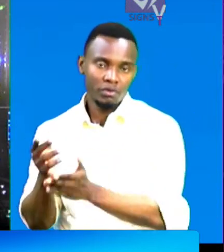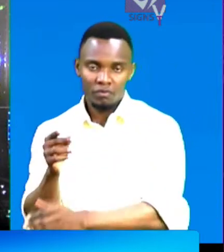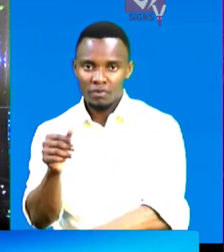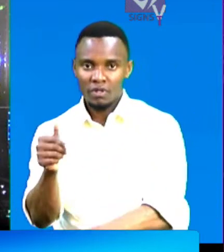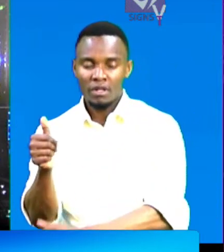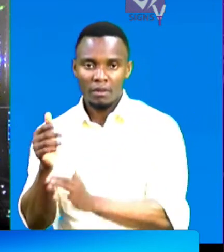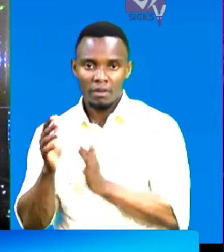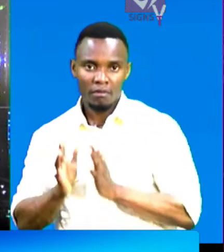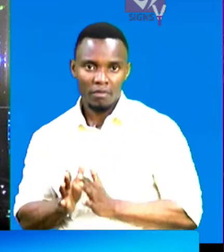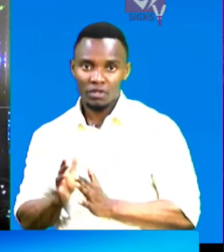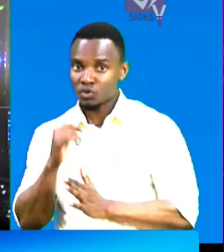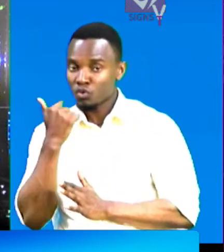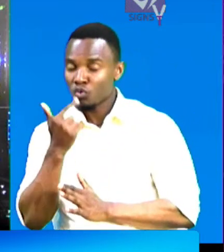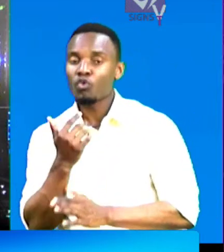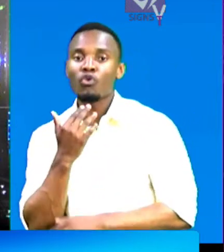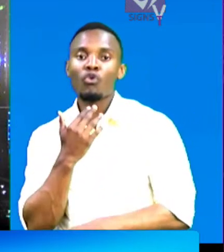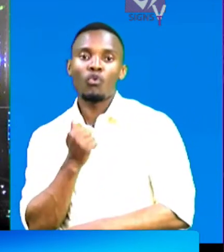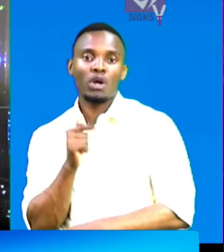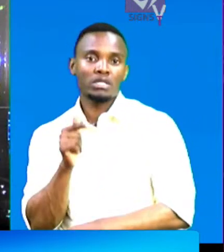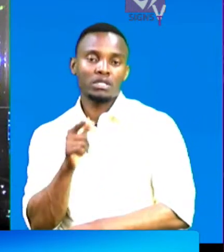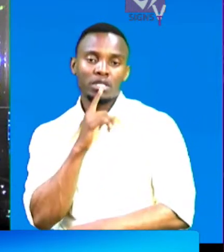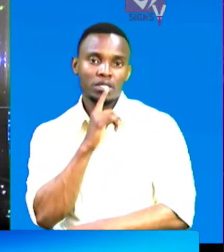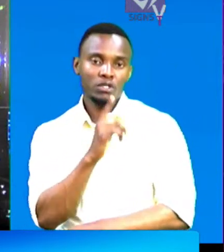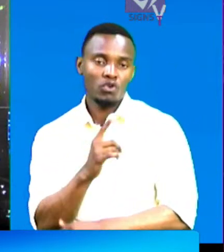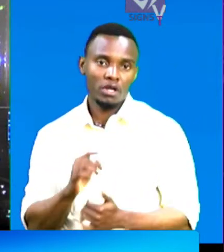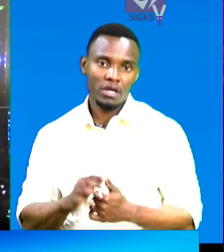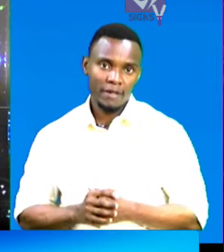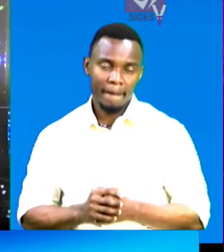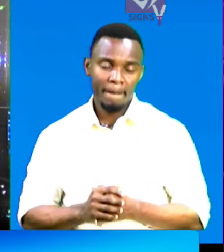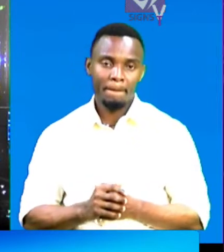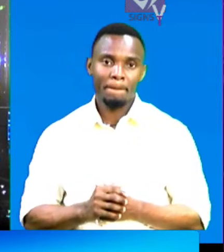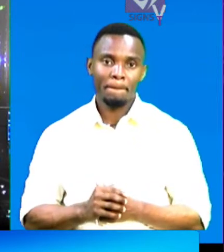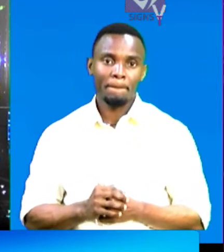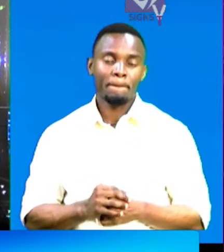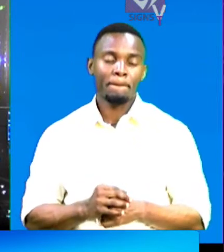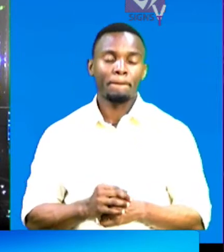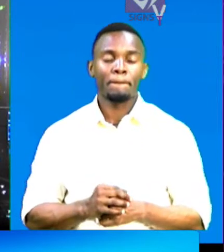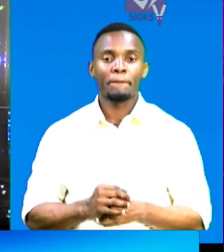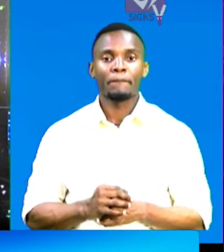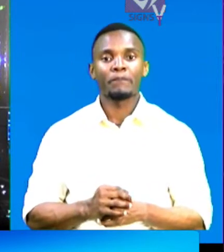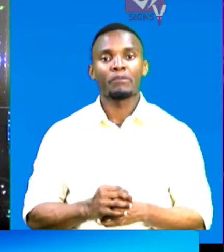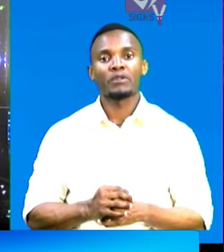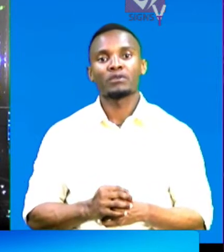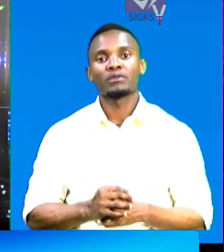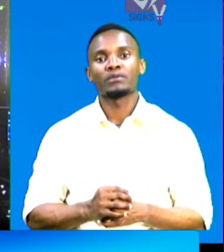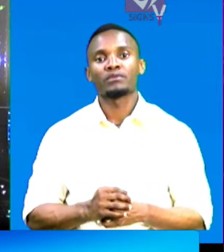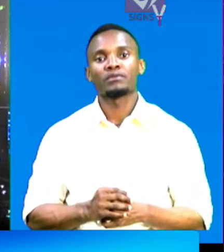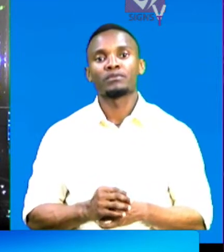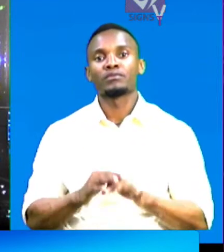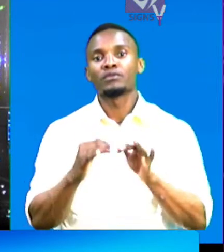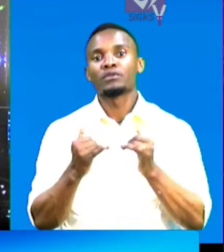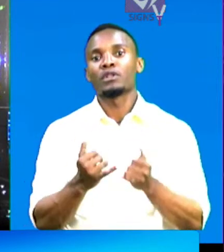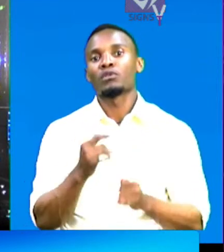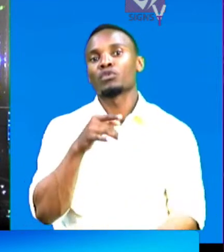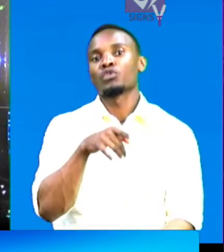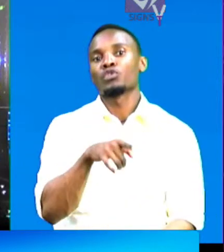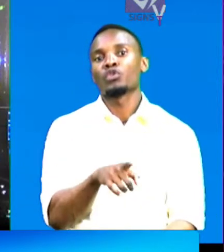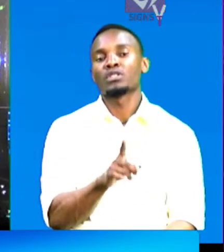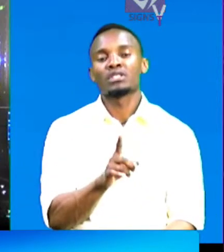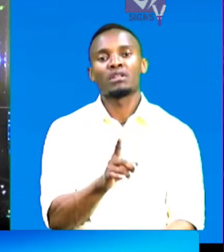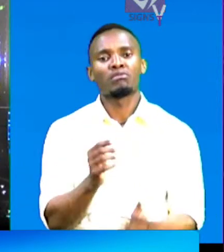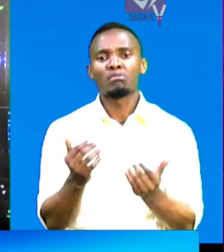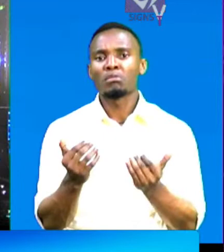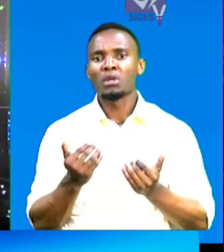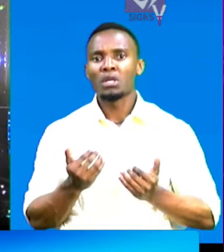the buyer who has placed that order. Alright? So as a drop shipper, you don't